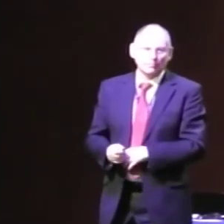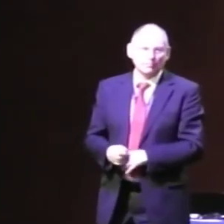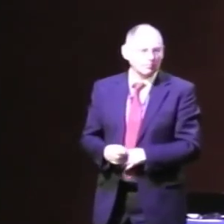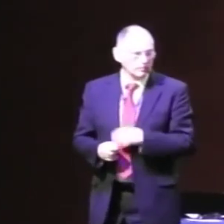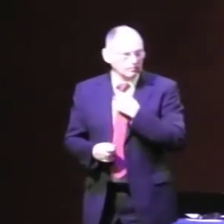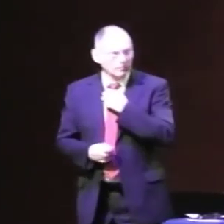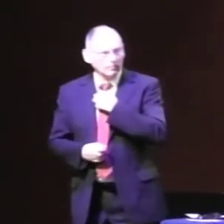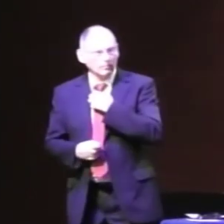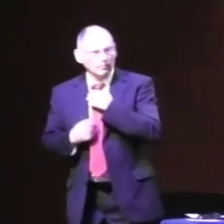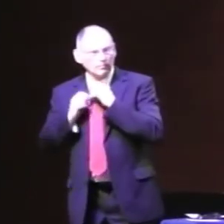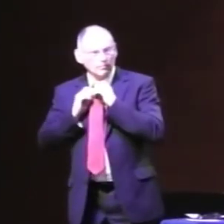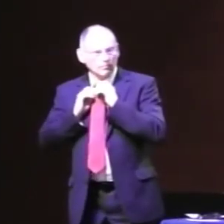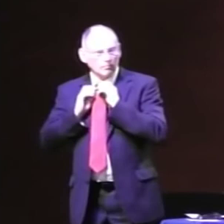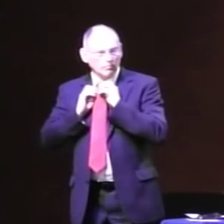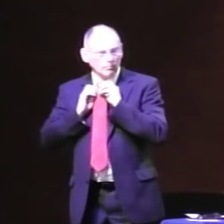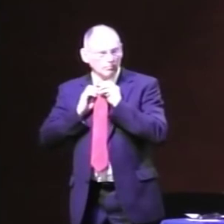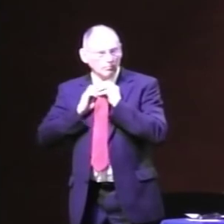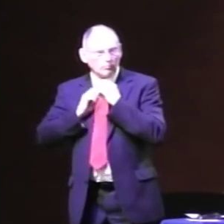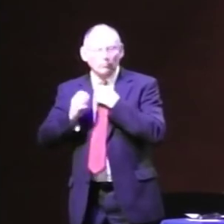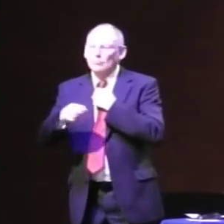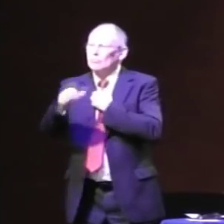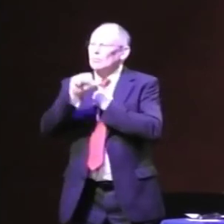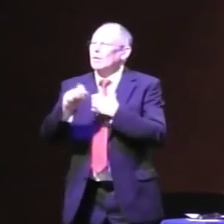Thank you. I'm now going to move to the vote.